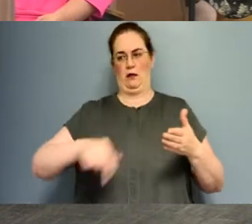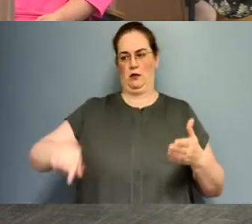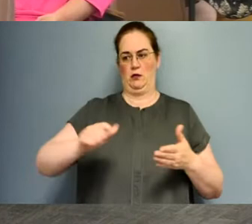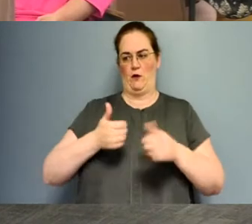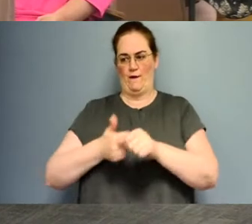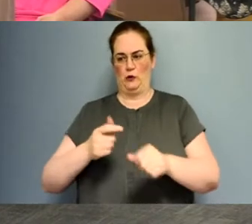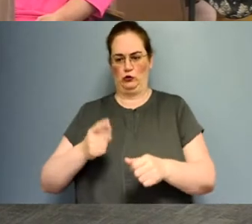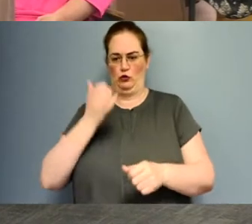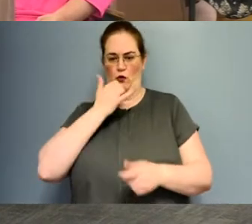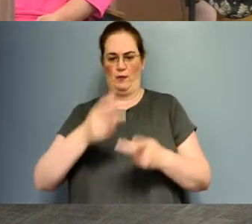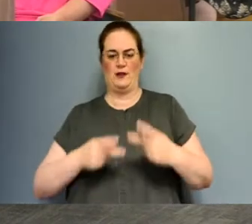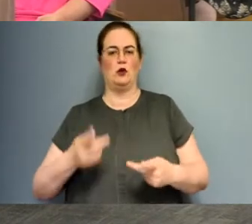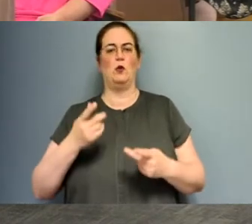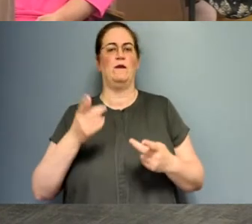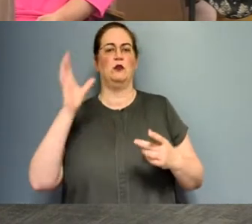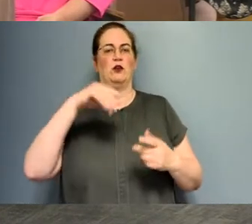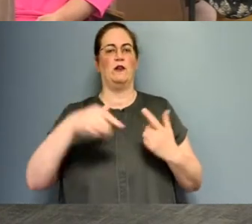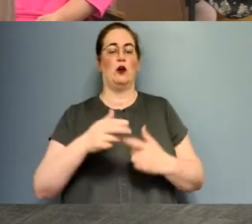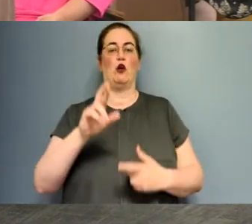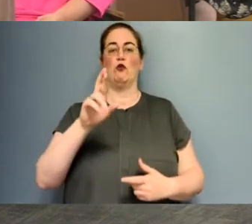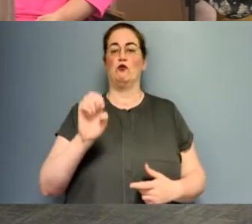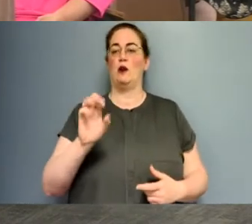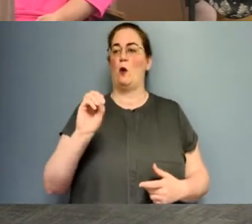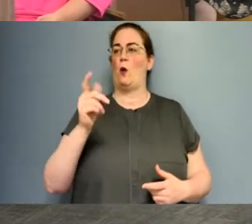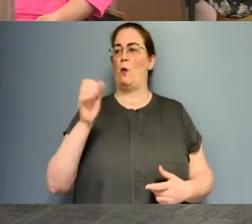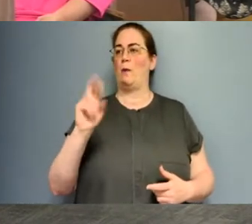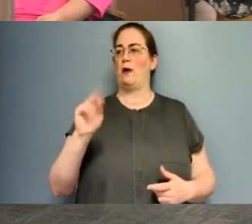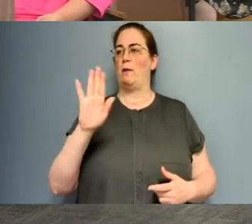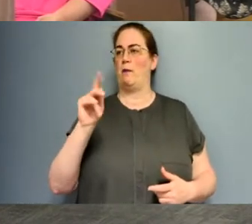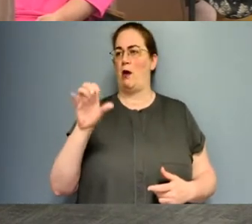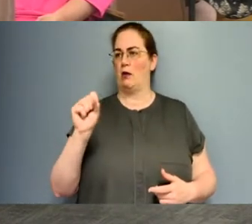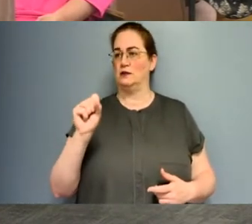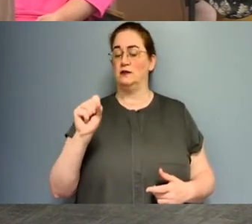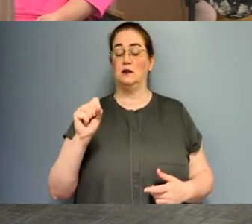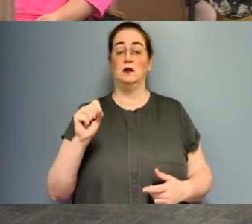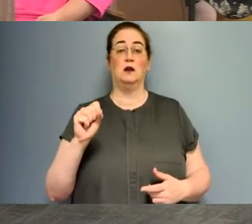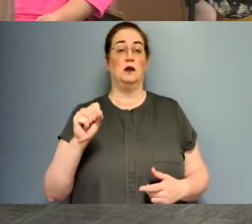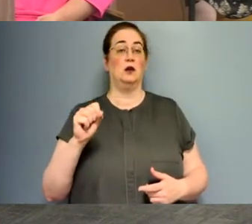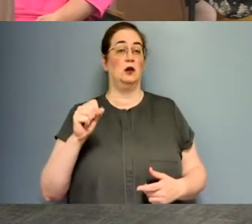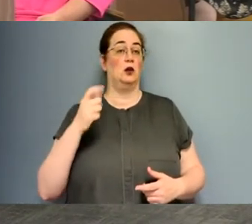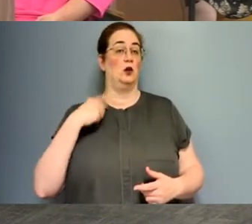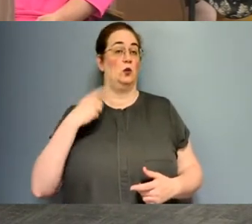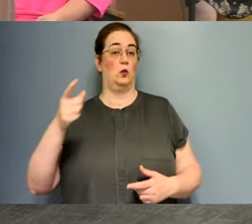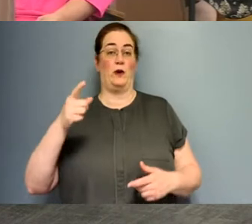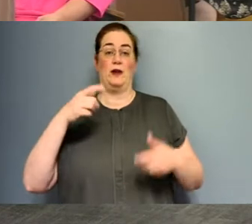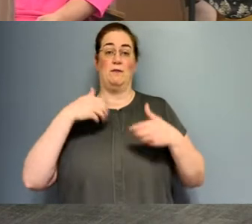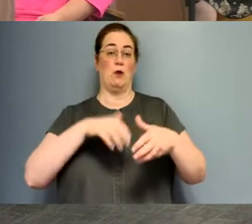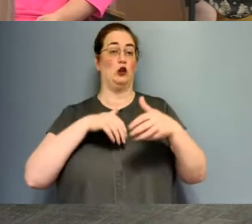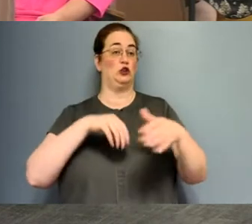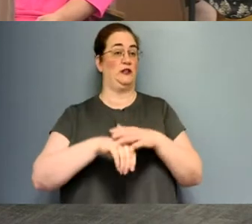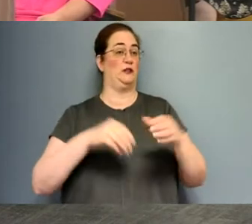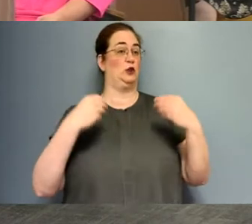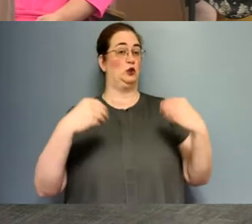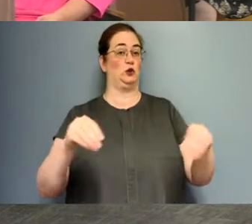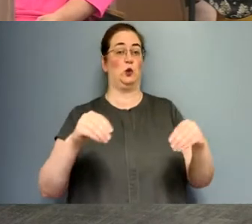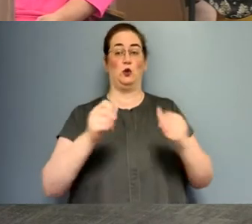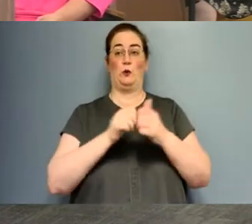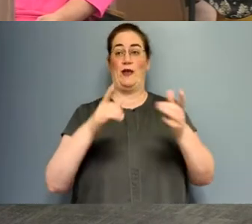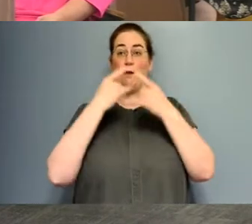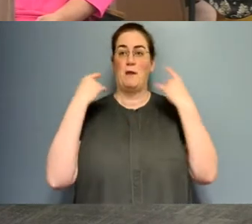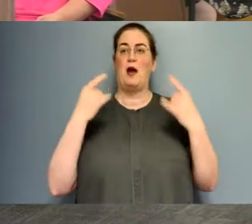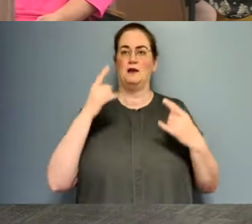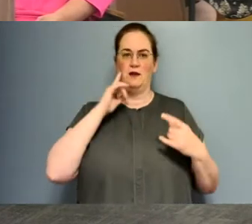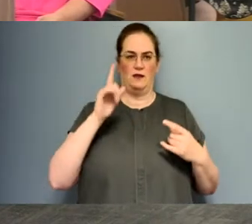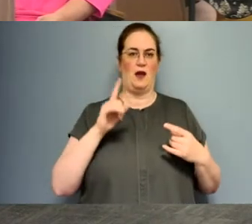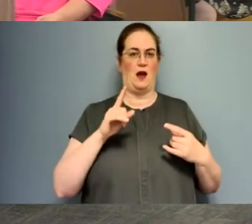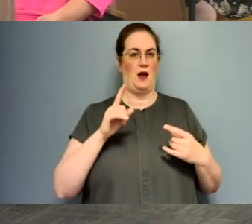this crazy thing called Reopen Box, and we had to do all kinds, we marched into stores without masks on when you weren't supposed to do that. That's putting